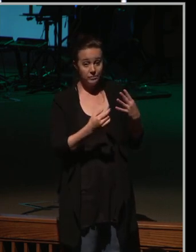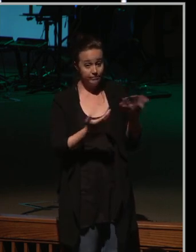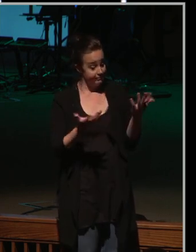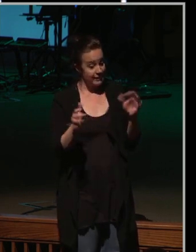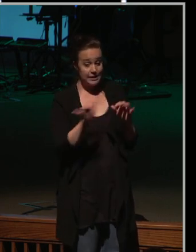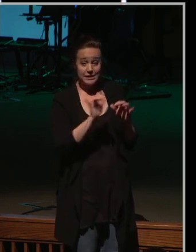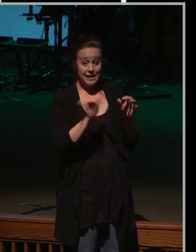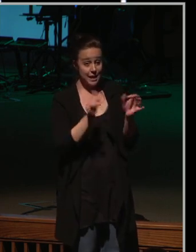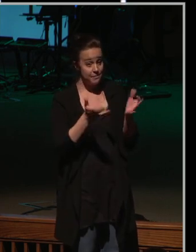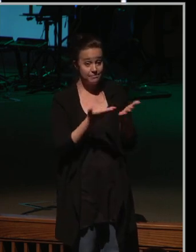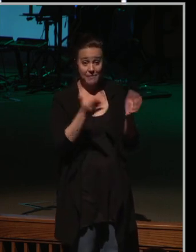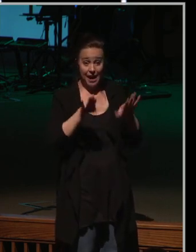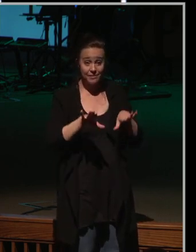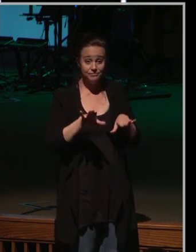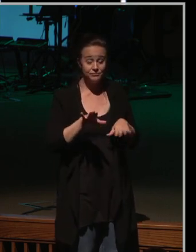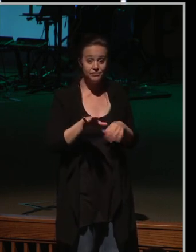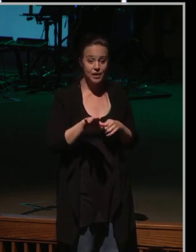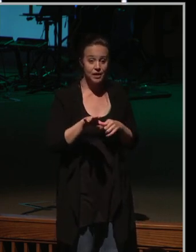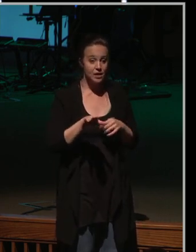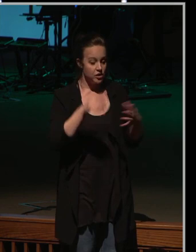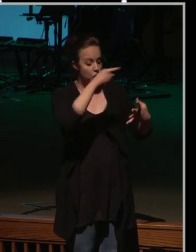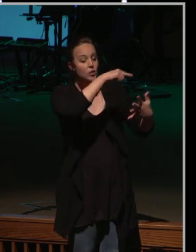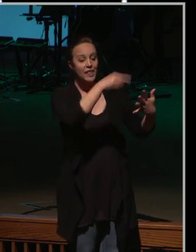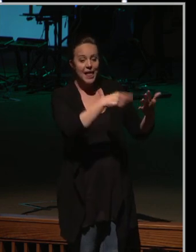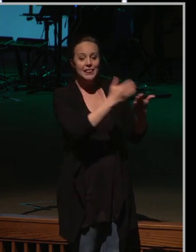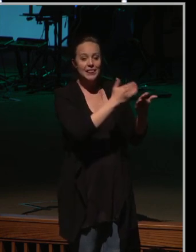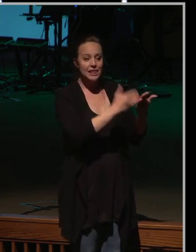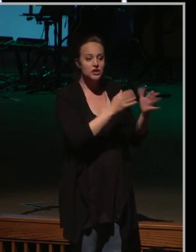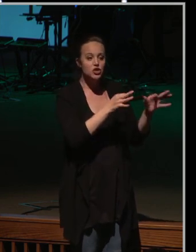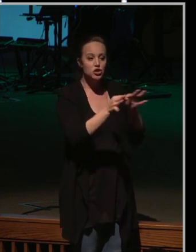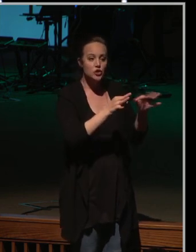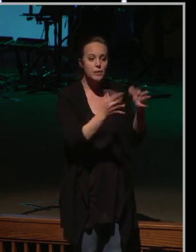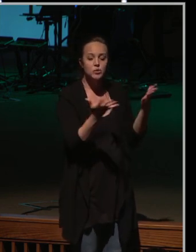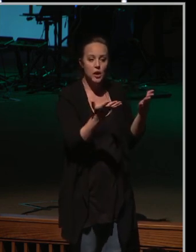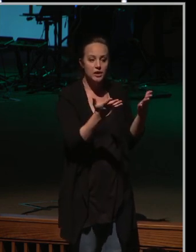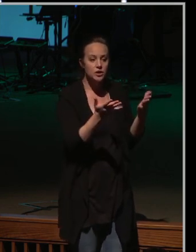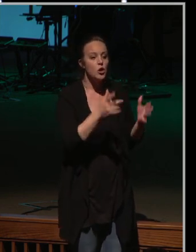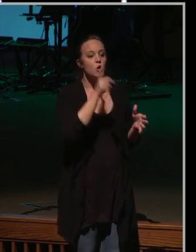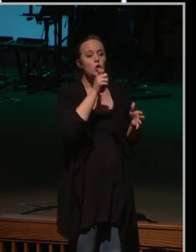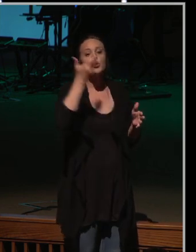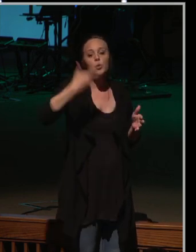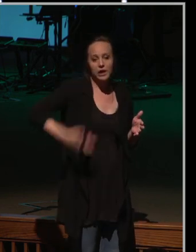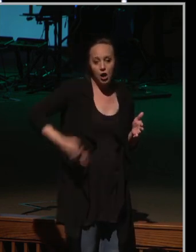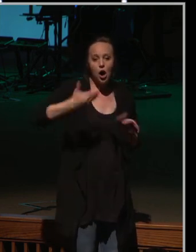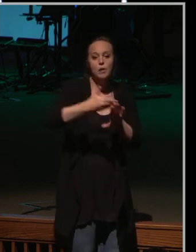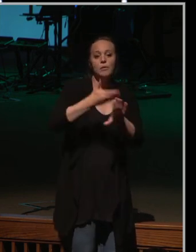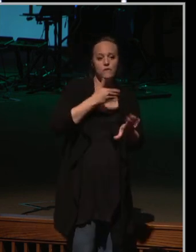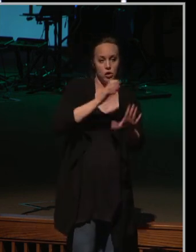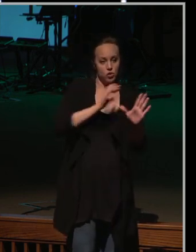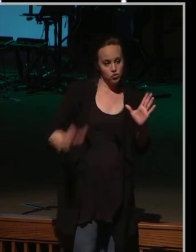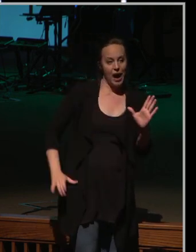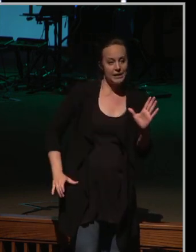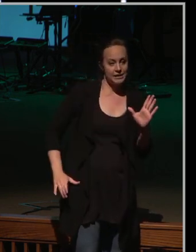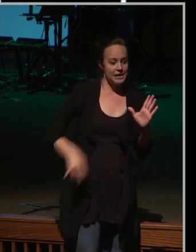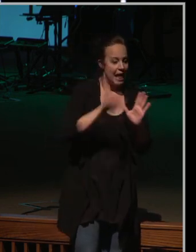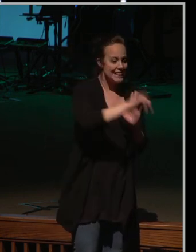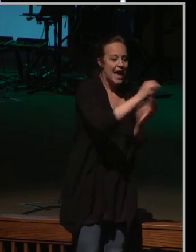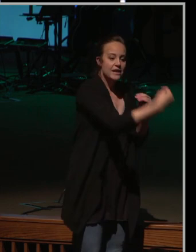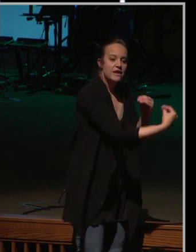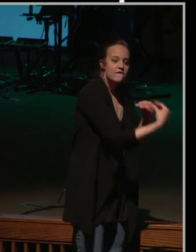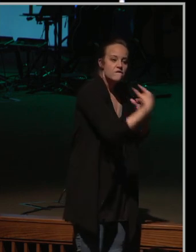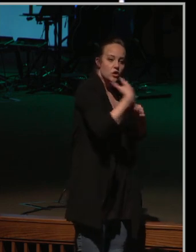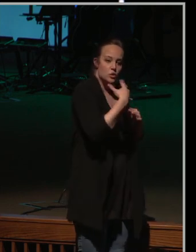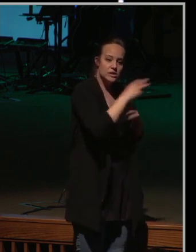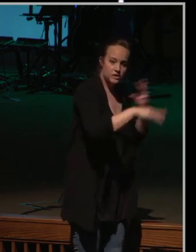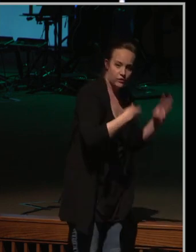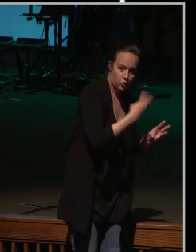This list starts by describing who we were before Christ. And Paul is telling us that we need to stop being influenced by the world because we belong to Christ